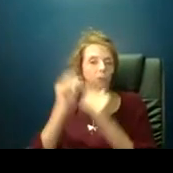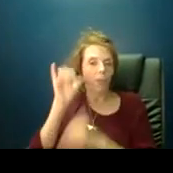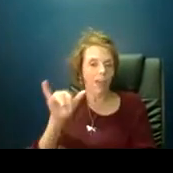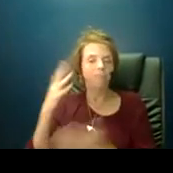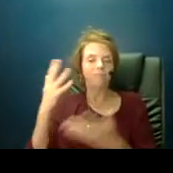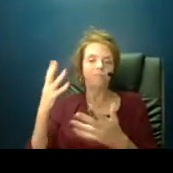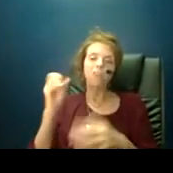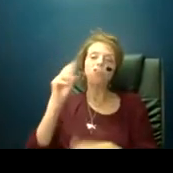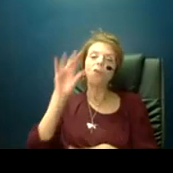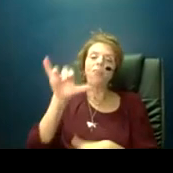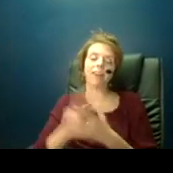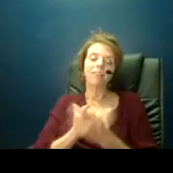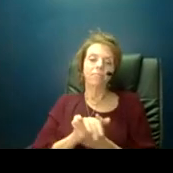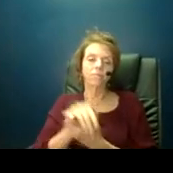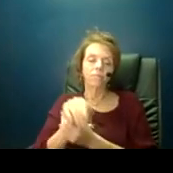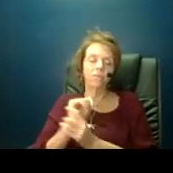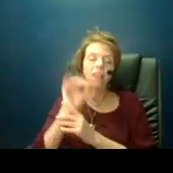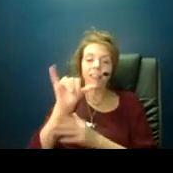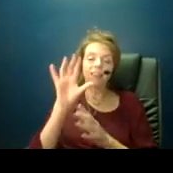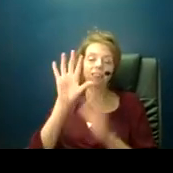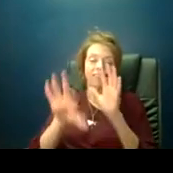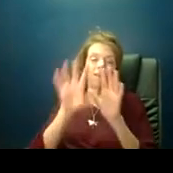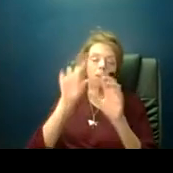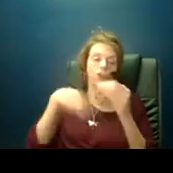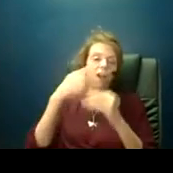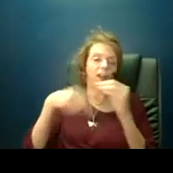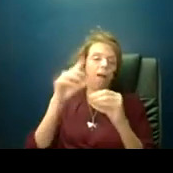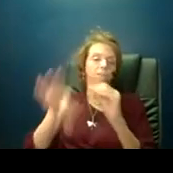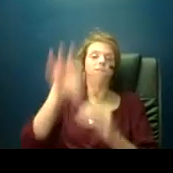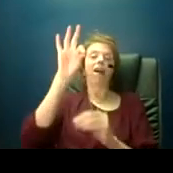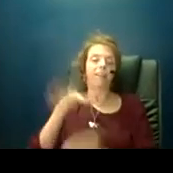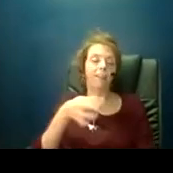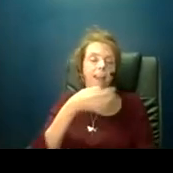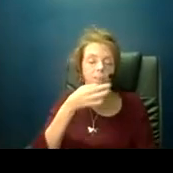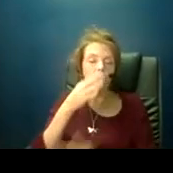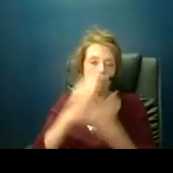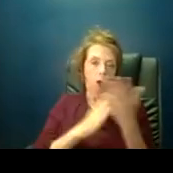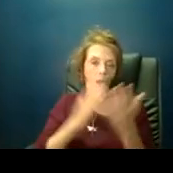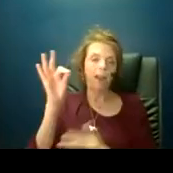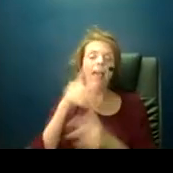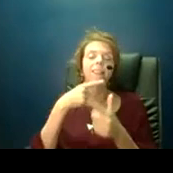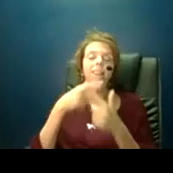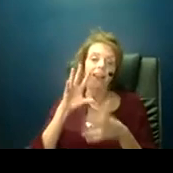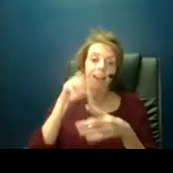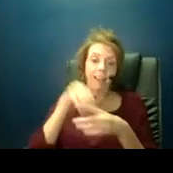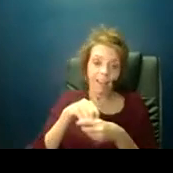find the expert part of that process. And then the engage and